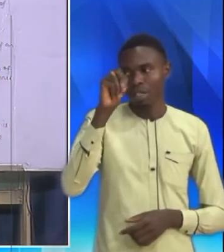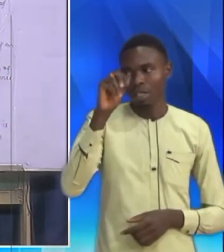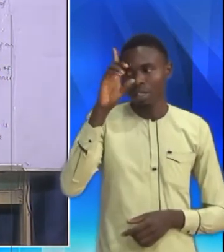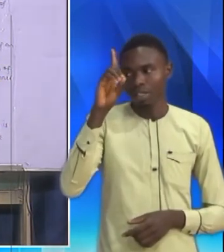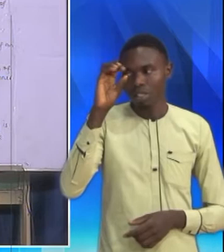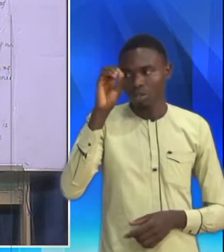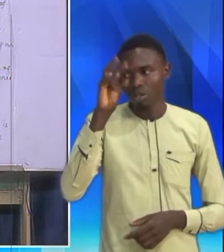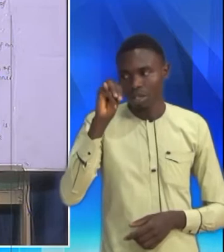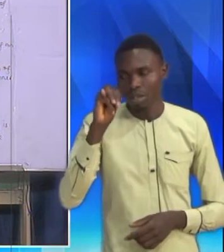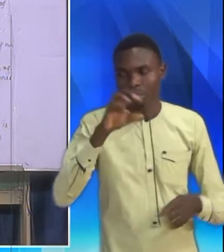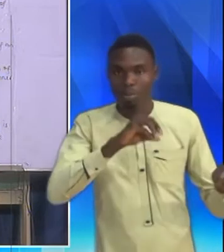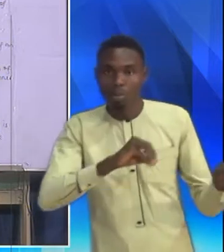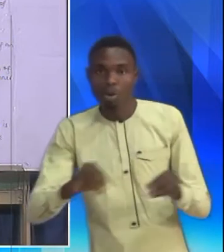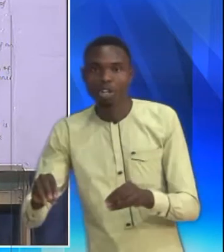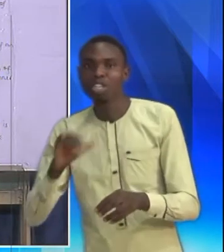going this way.